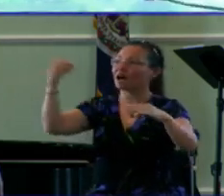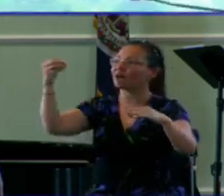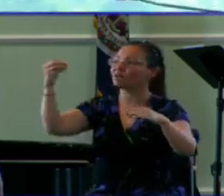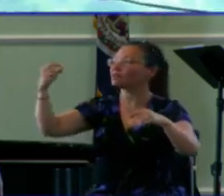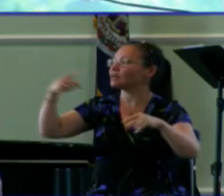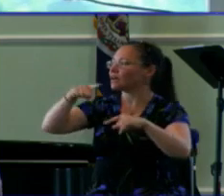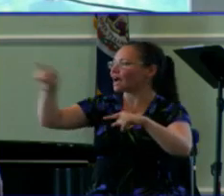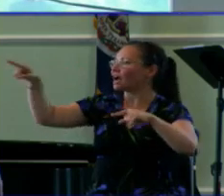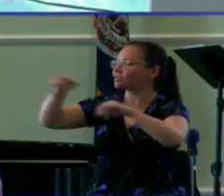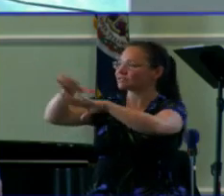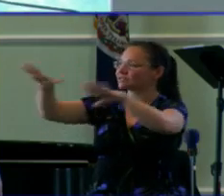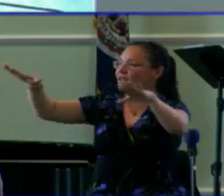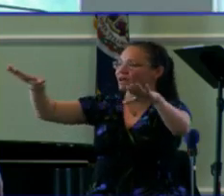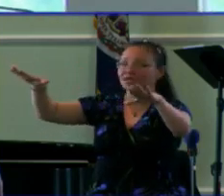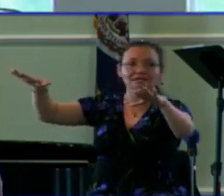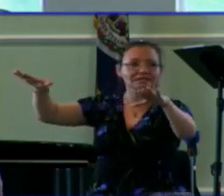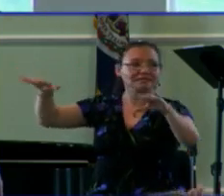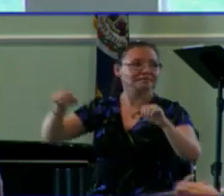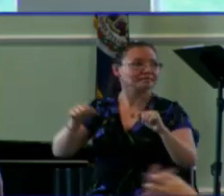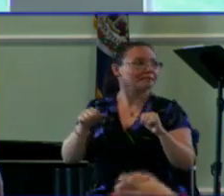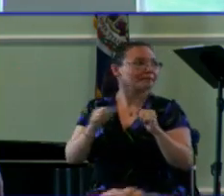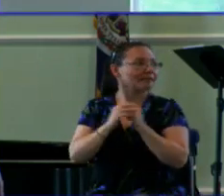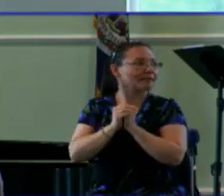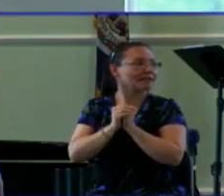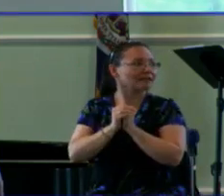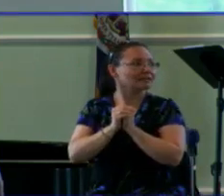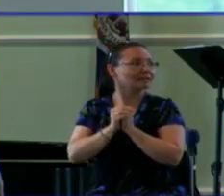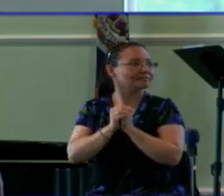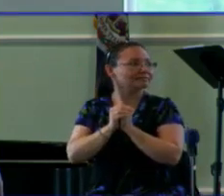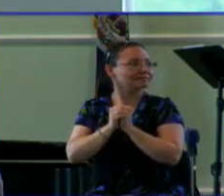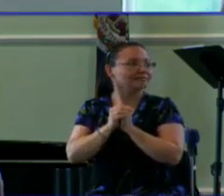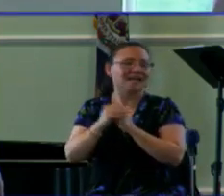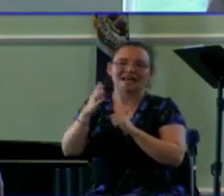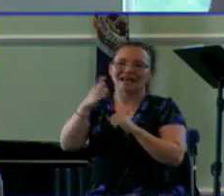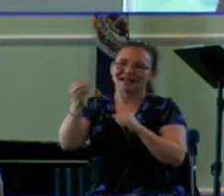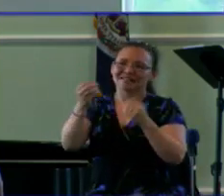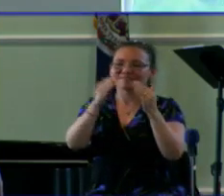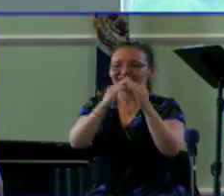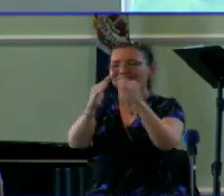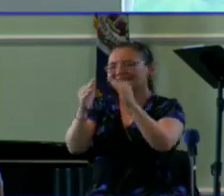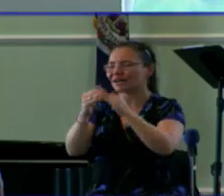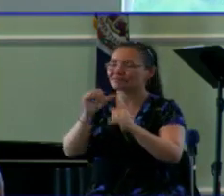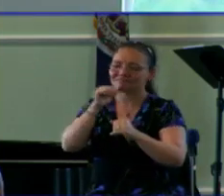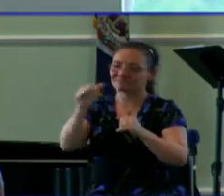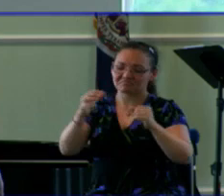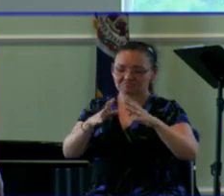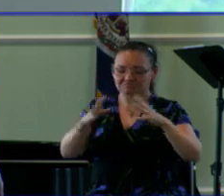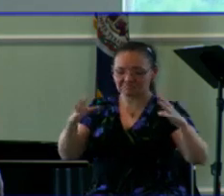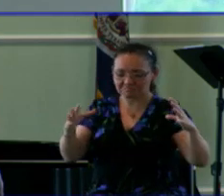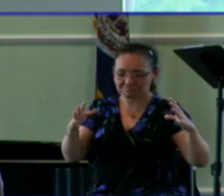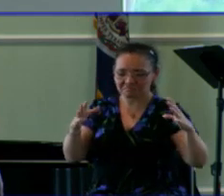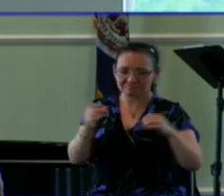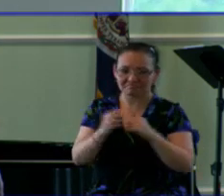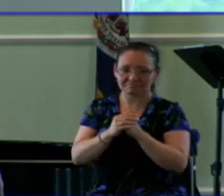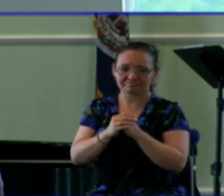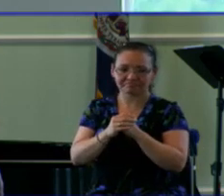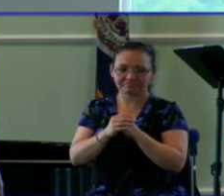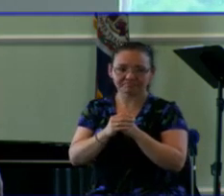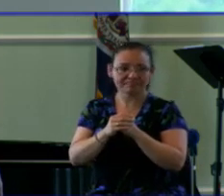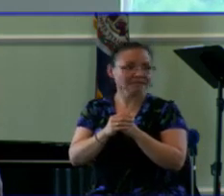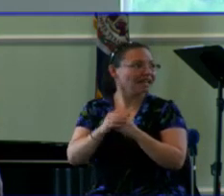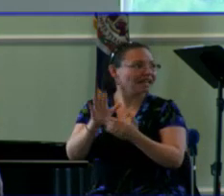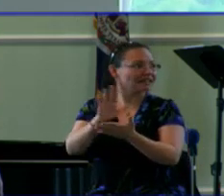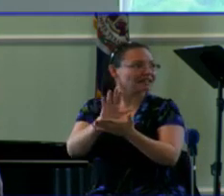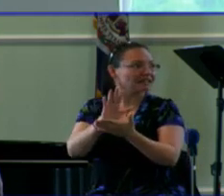in the yard in the open, and Springfield, Massachusetts is not very big, and the school sits not